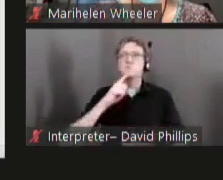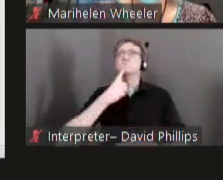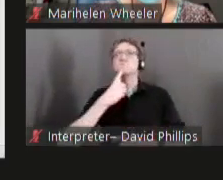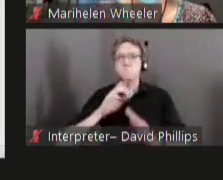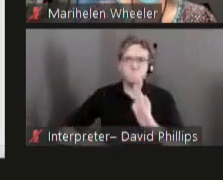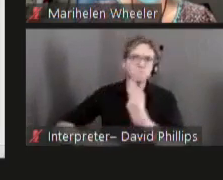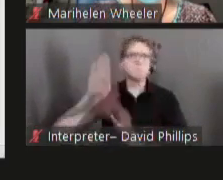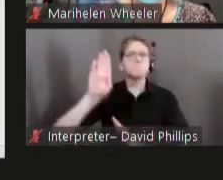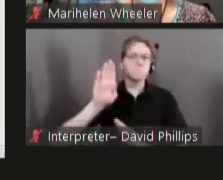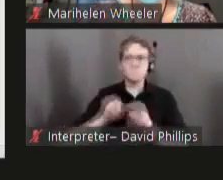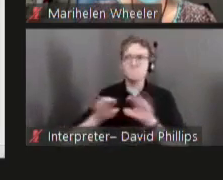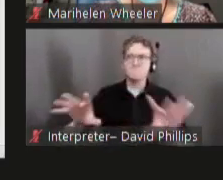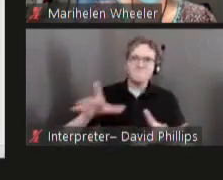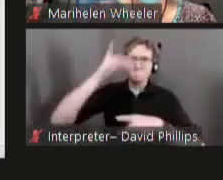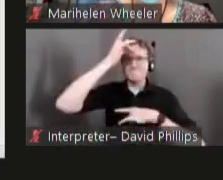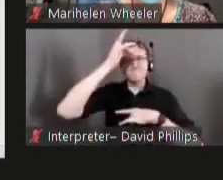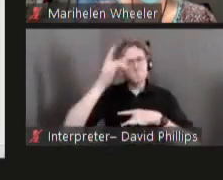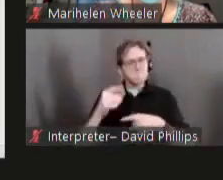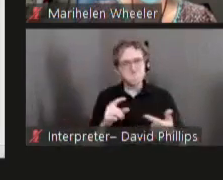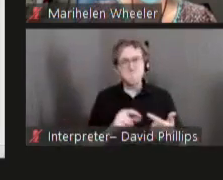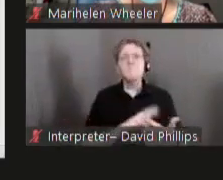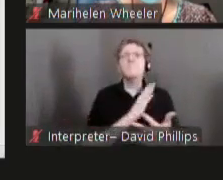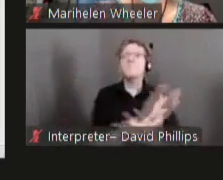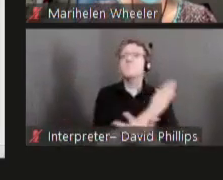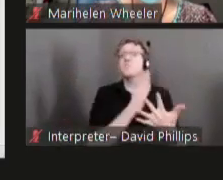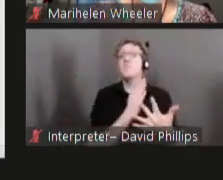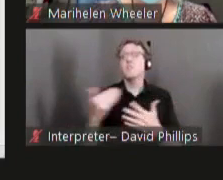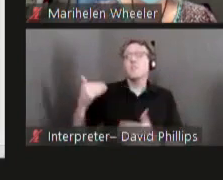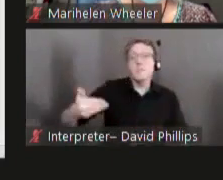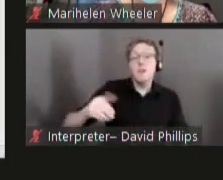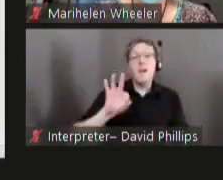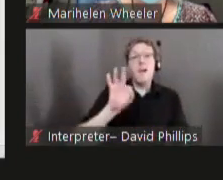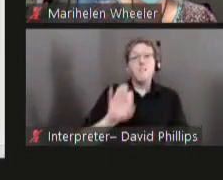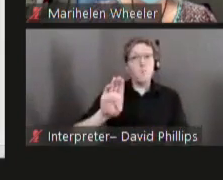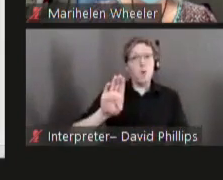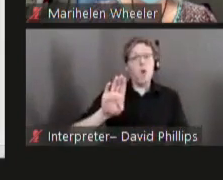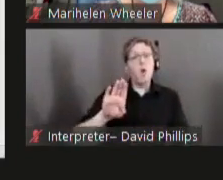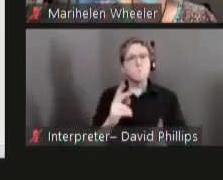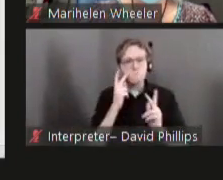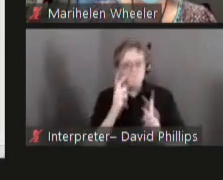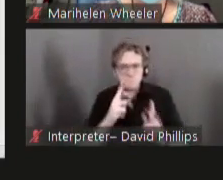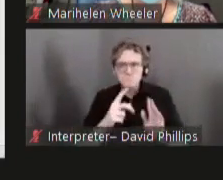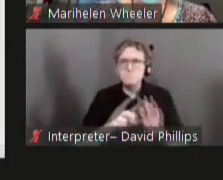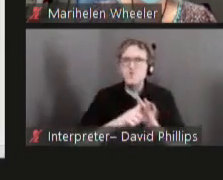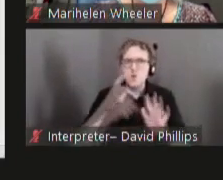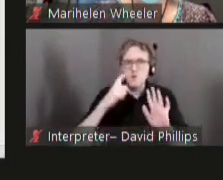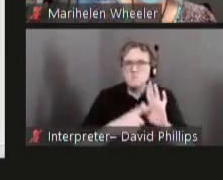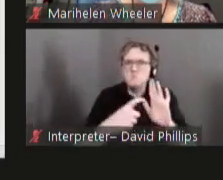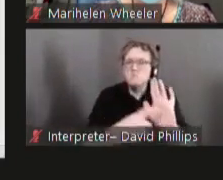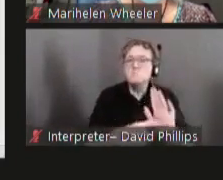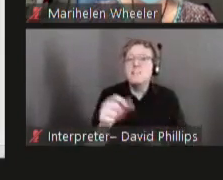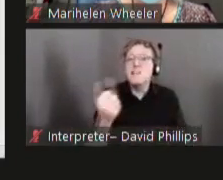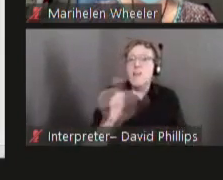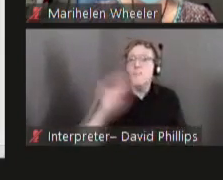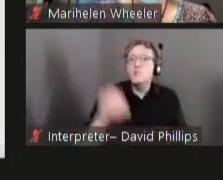infectivity. In February, we began to observe about 10% of the variants circulating in